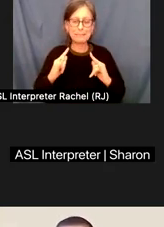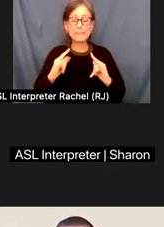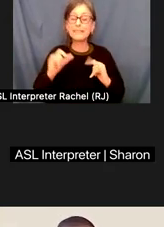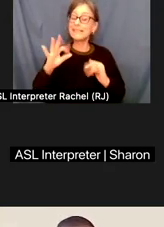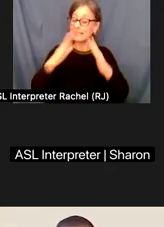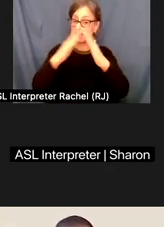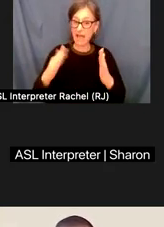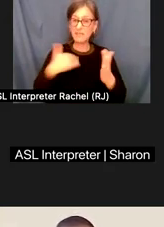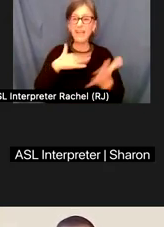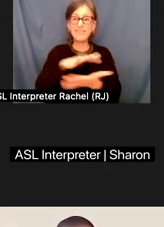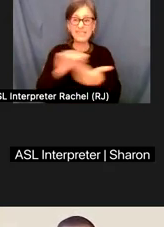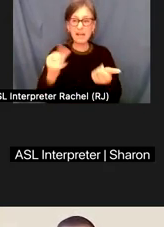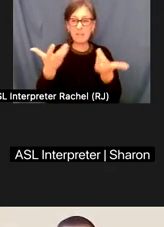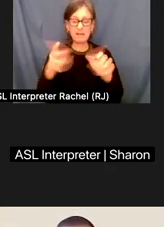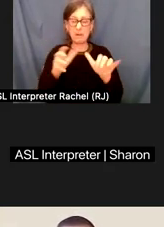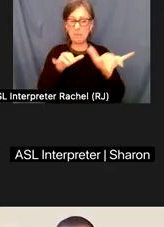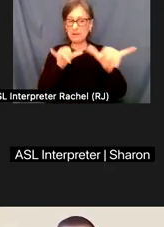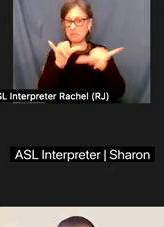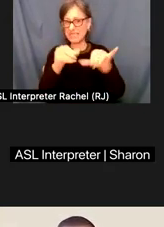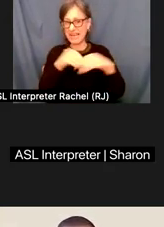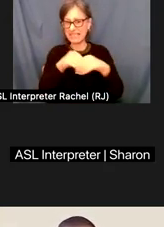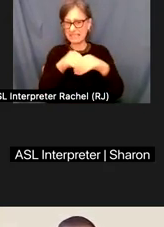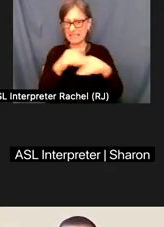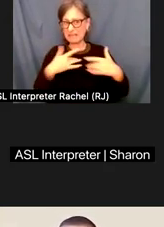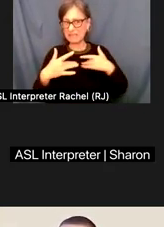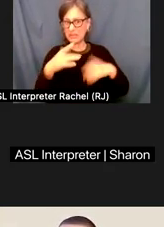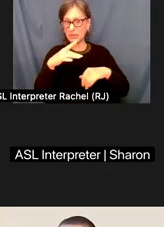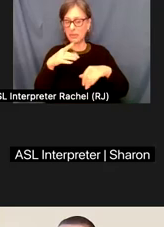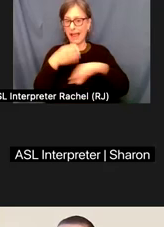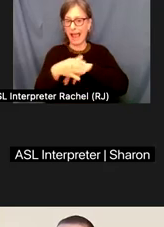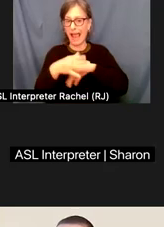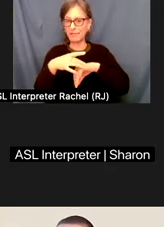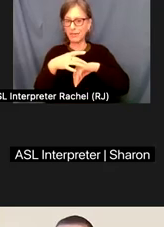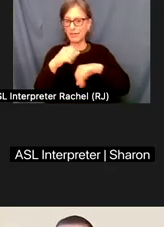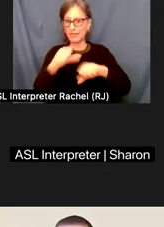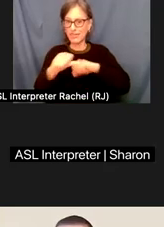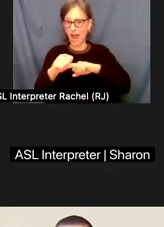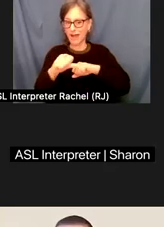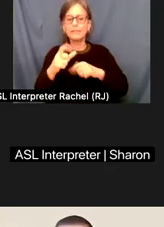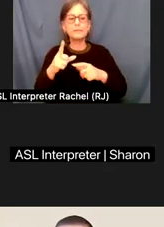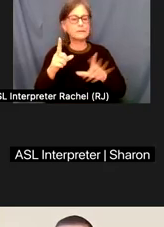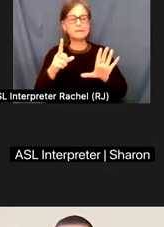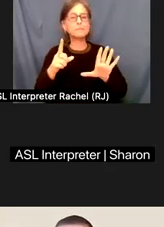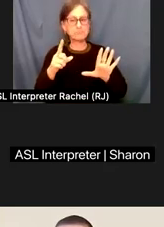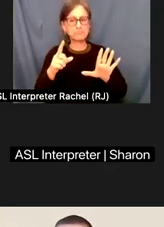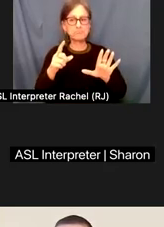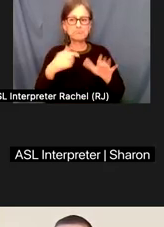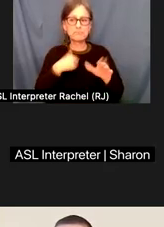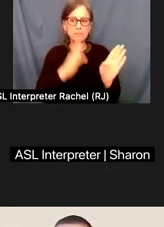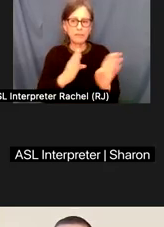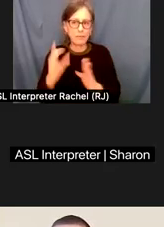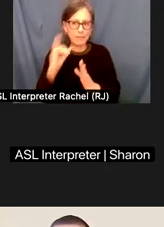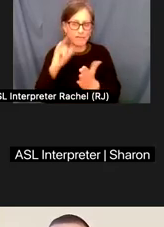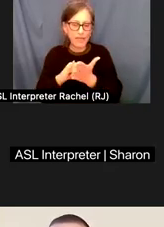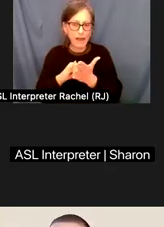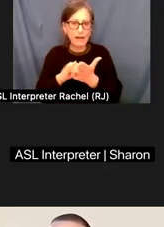house has some damage, you don't want to be inside it, or if you're concerned about aftershocks, that can be an option too. So just be prepared for that. And